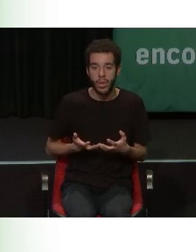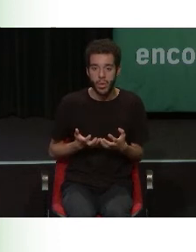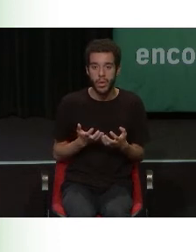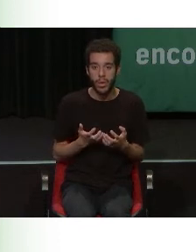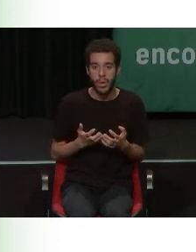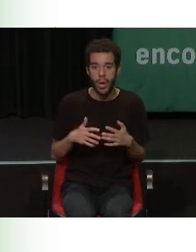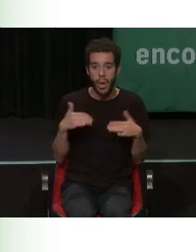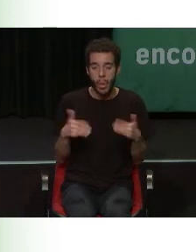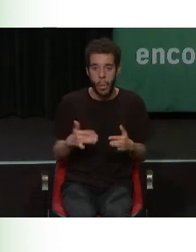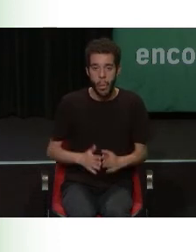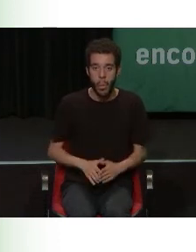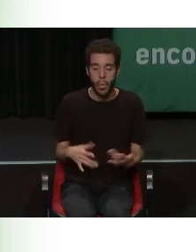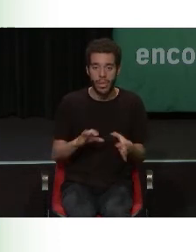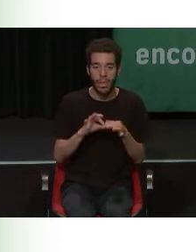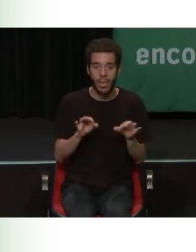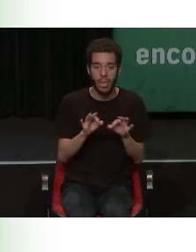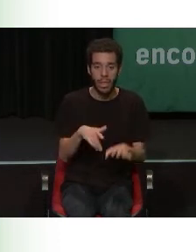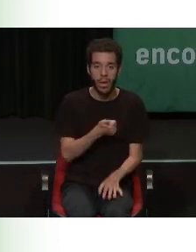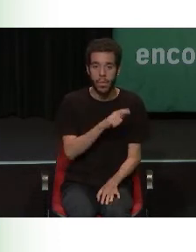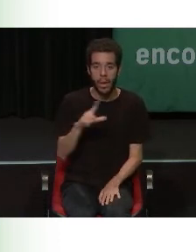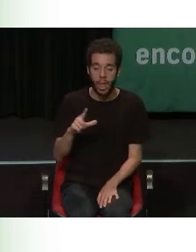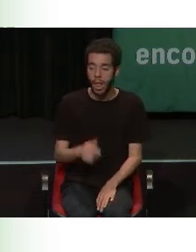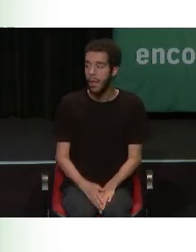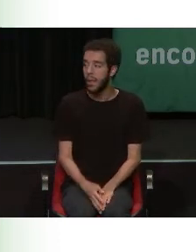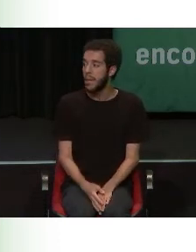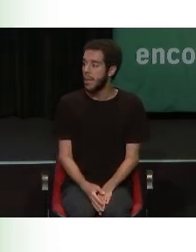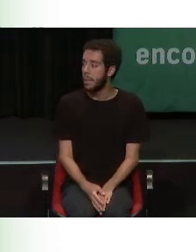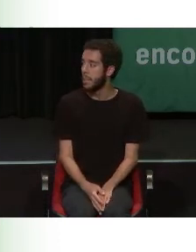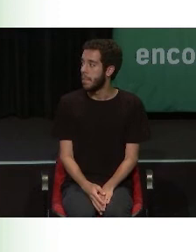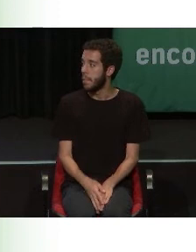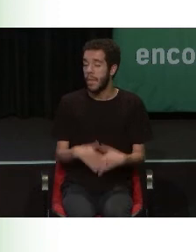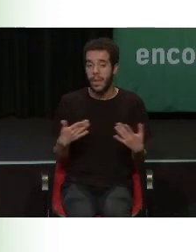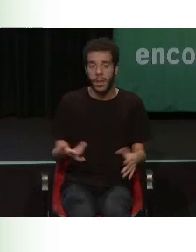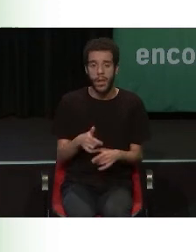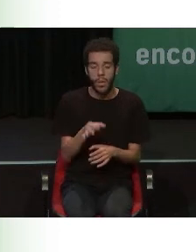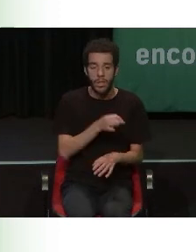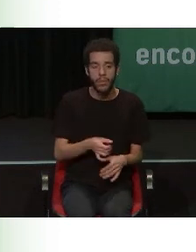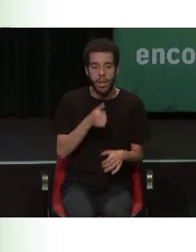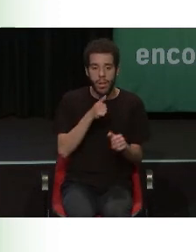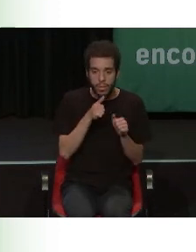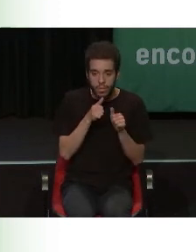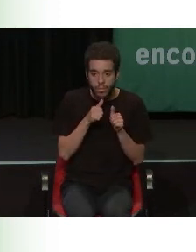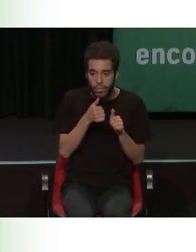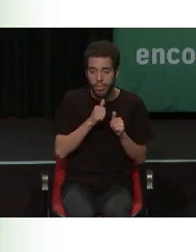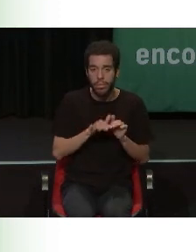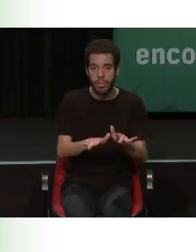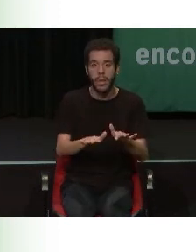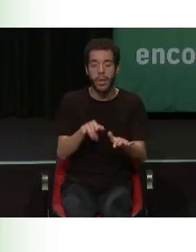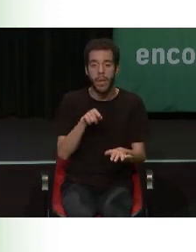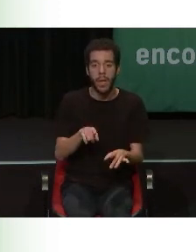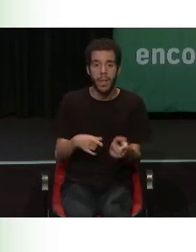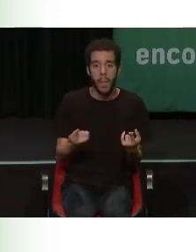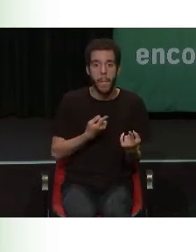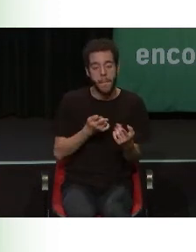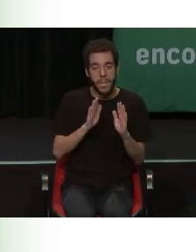I showed also for the BALLs. Importantly, the leukemias associate with decreased apoptosis as compared to